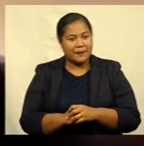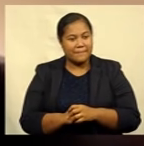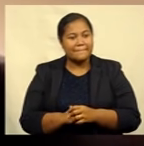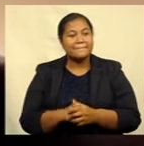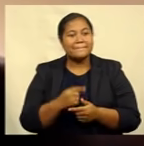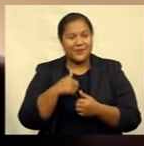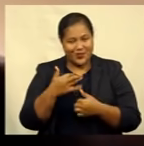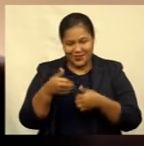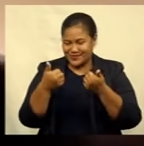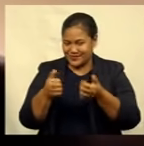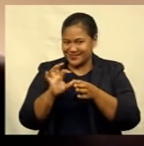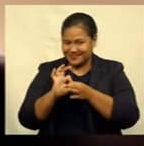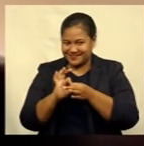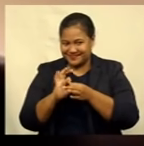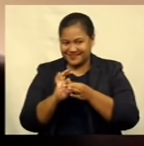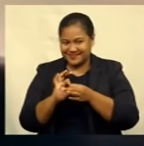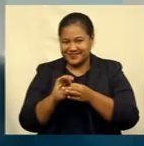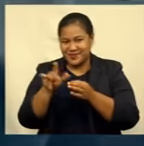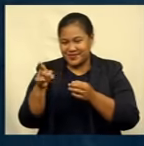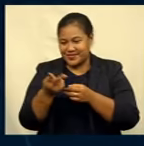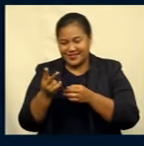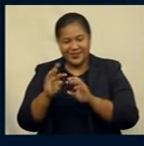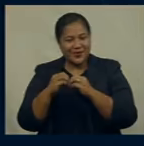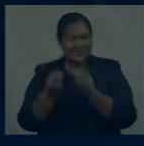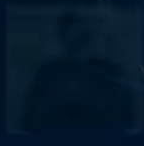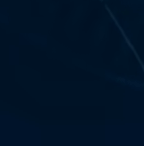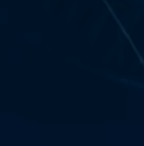good relationship with these organizations.